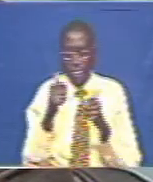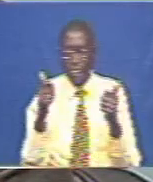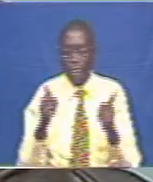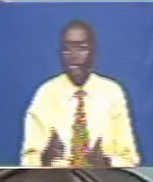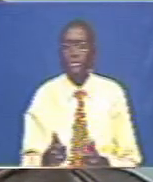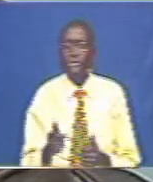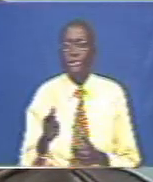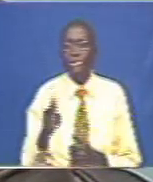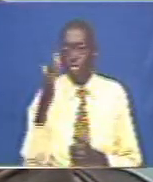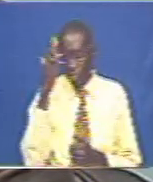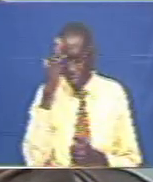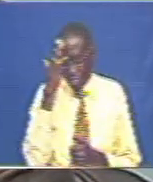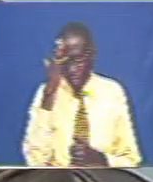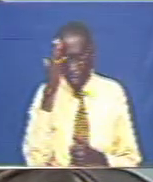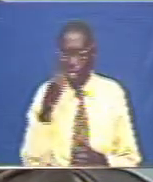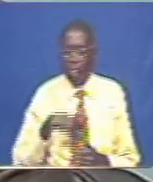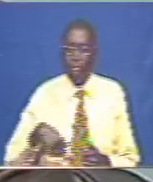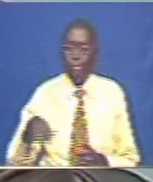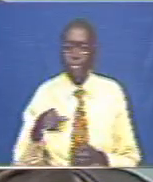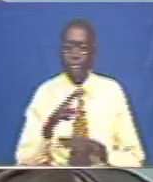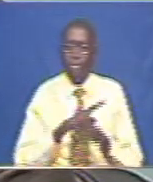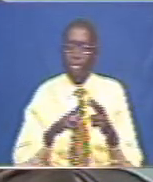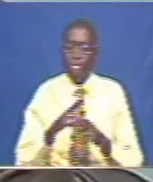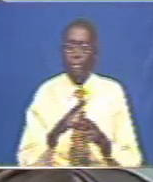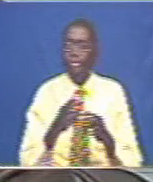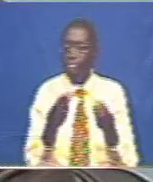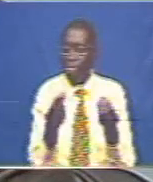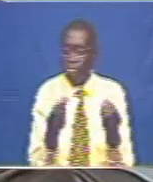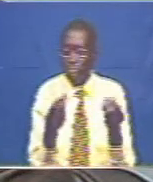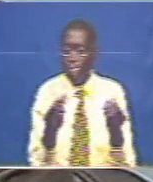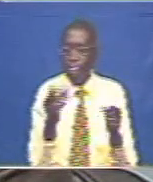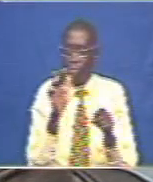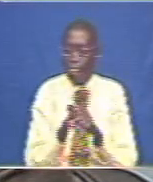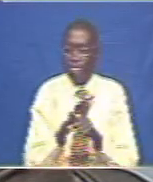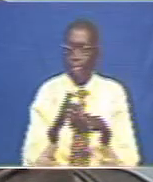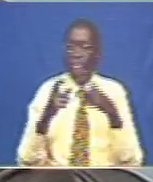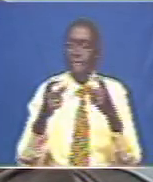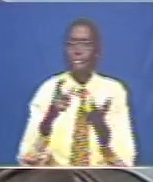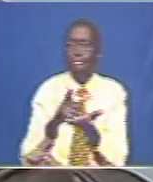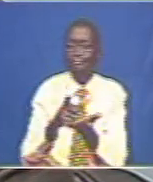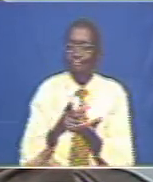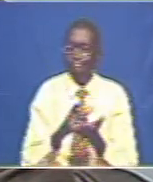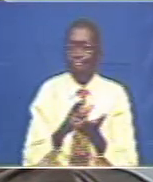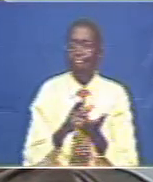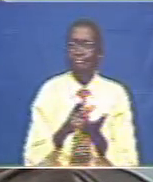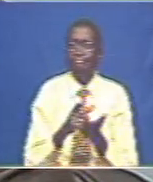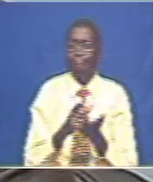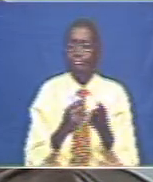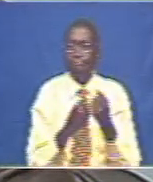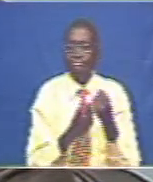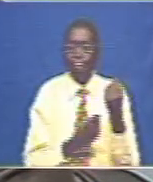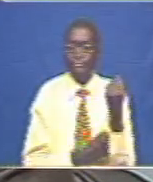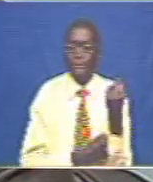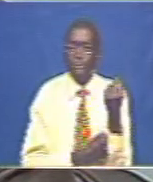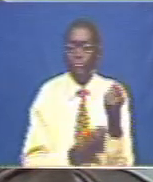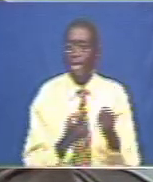may know, that we spend a lot, most of the money that we give out as loans go into supporting the